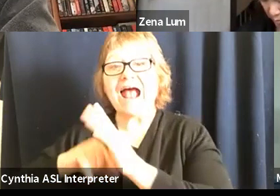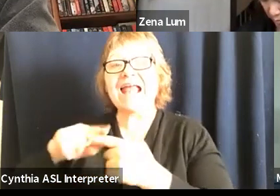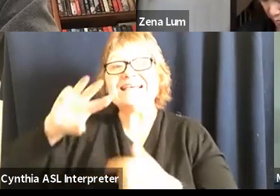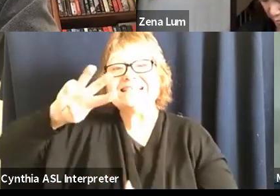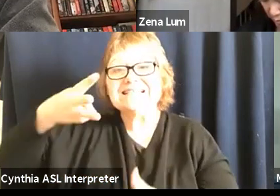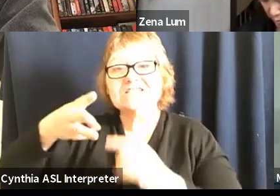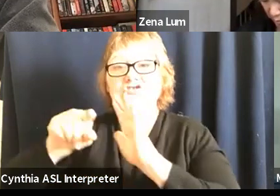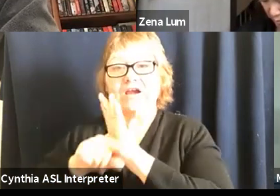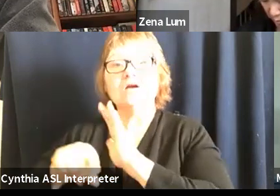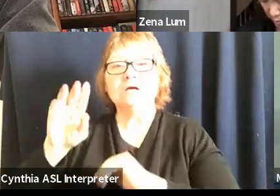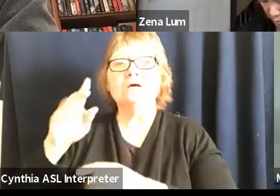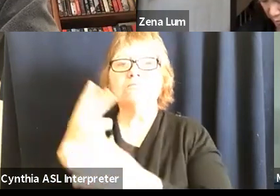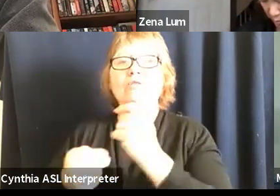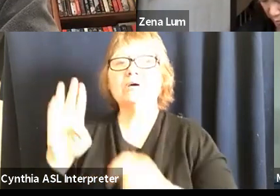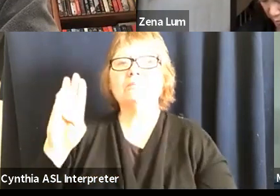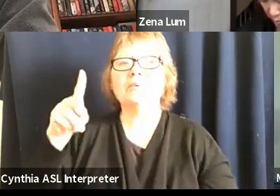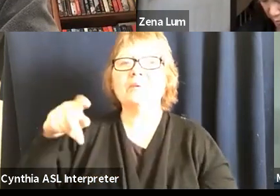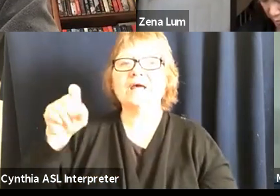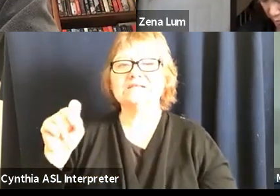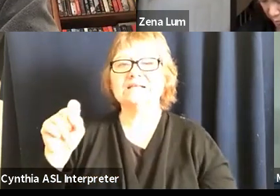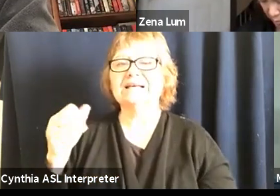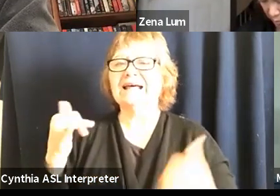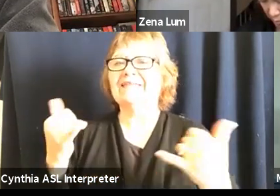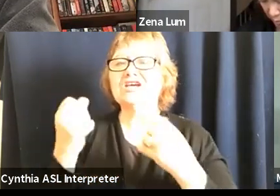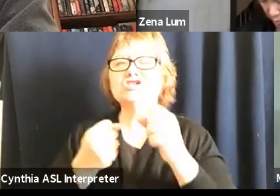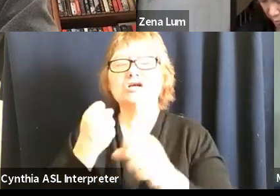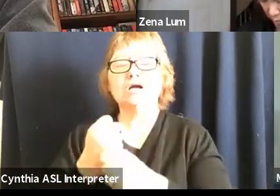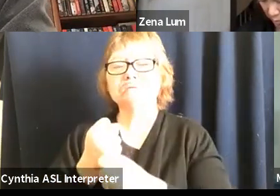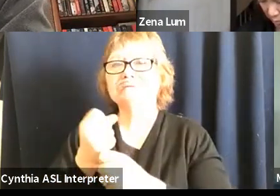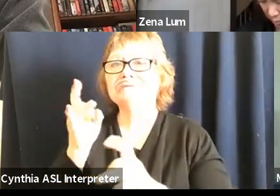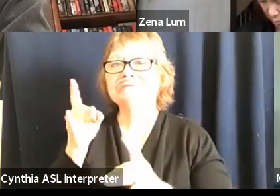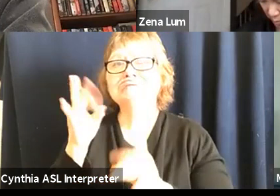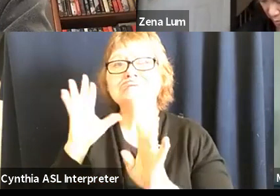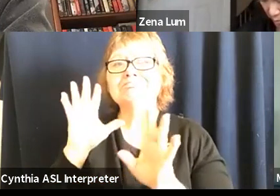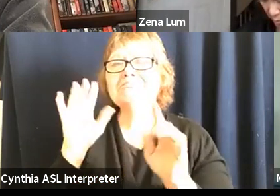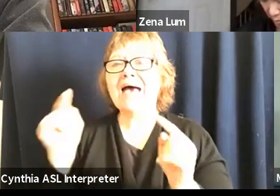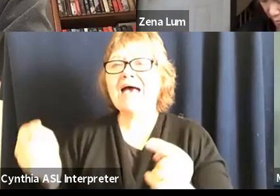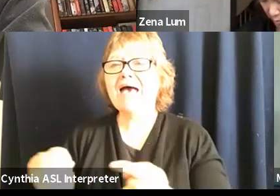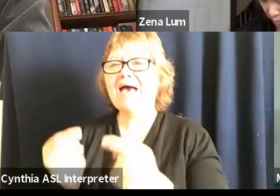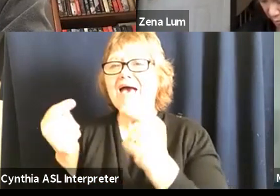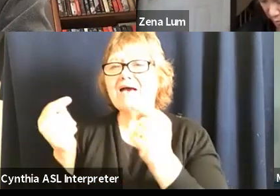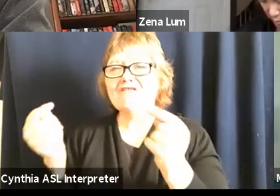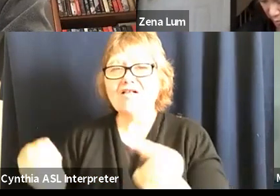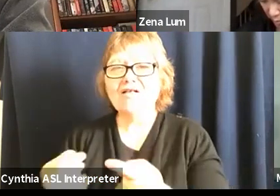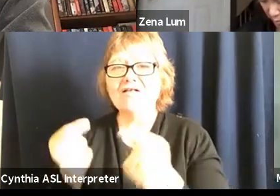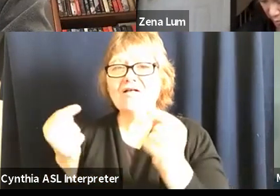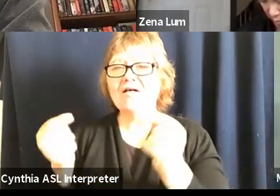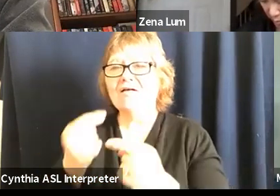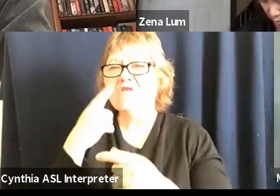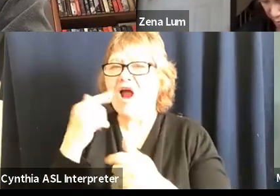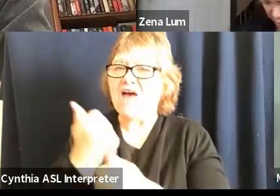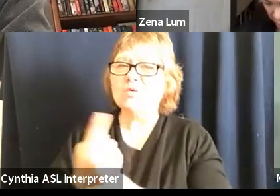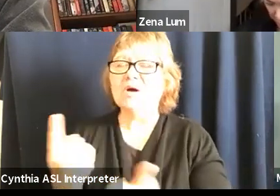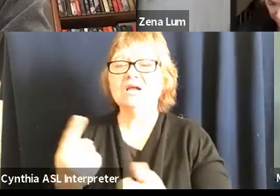in Boston Public Schools. This year has been so painful for everyone involved,